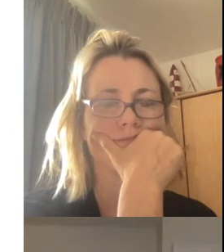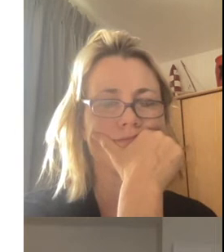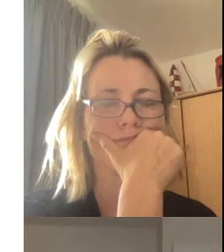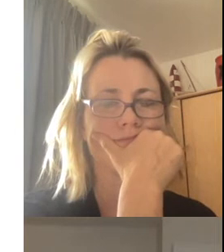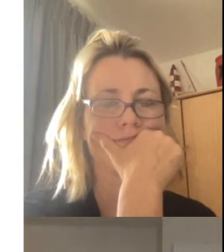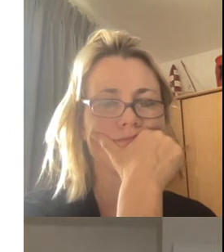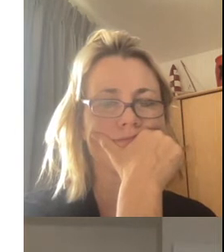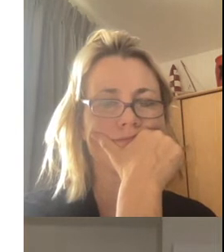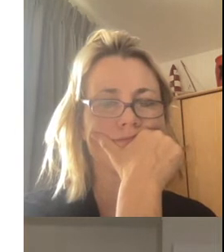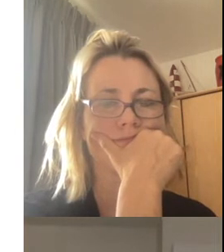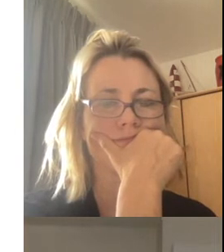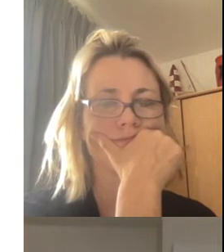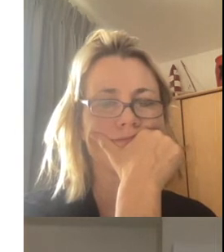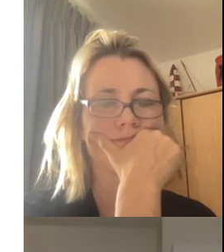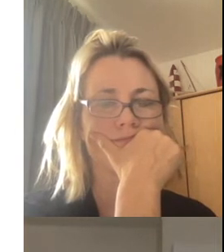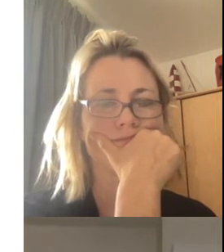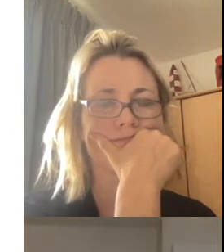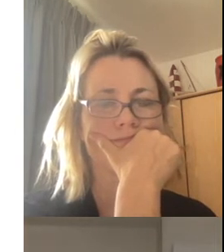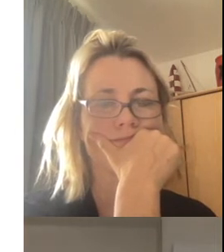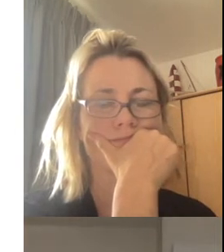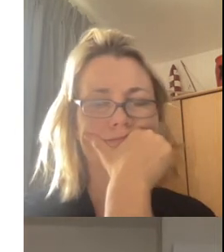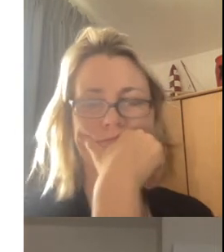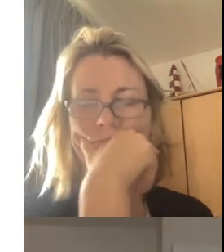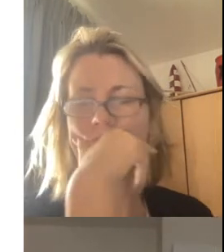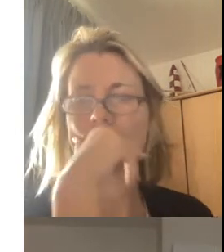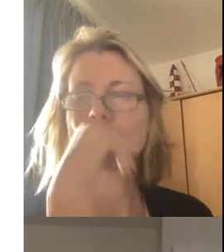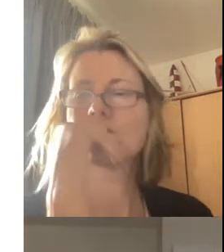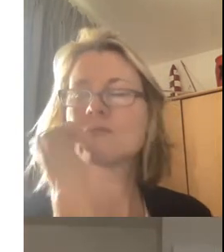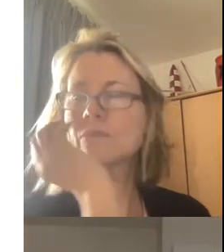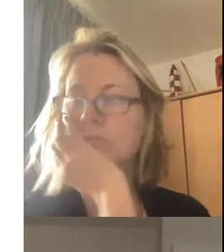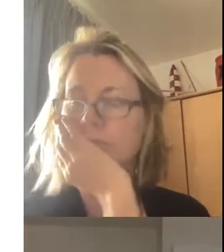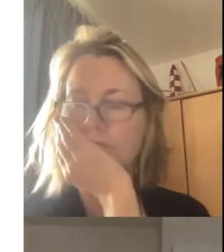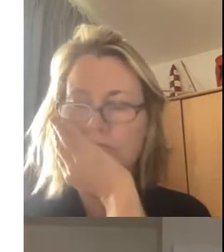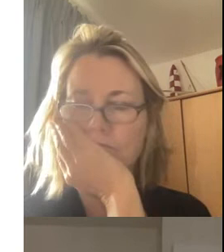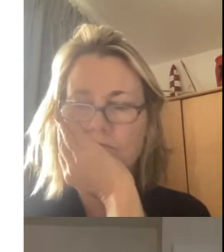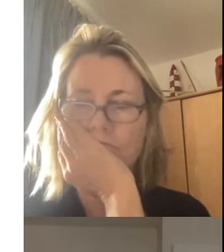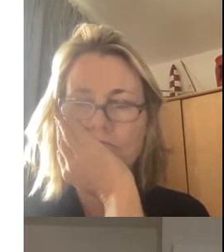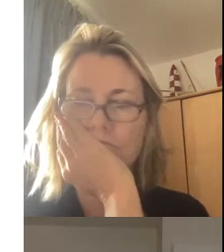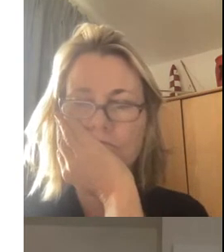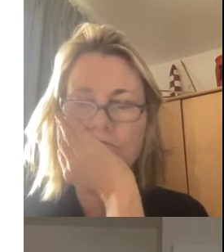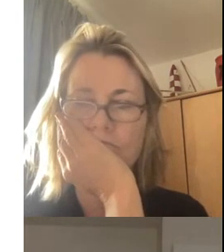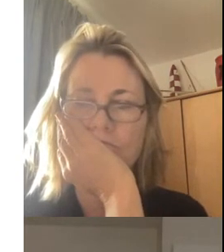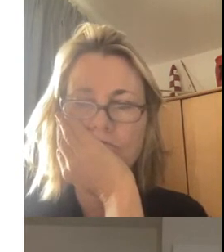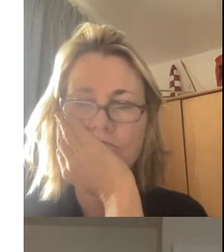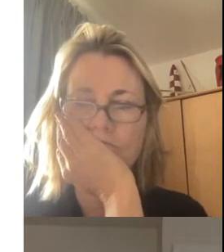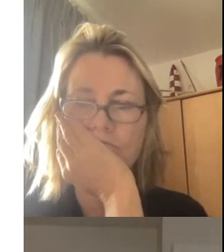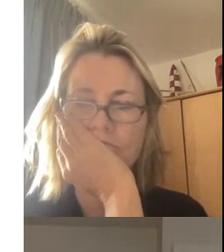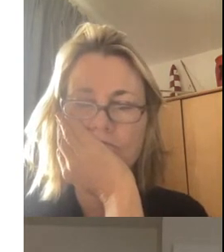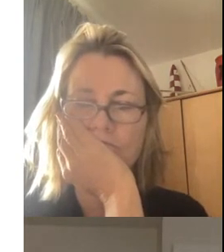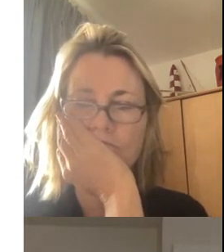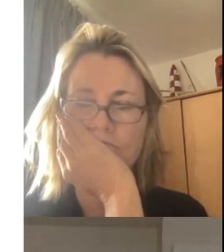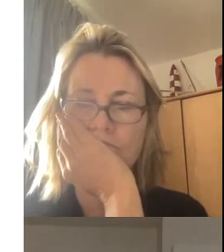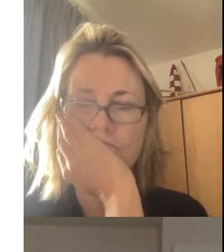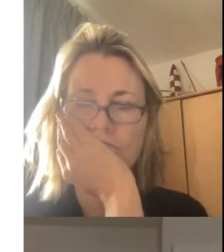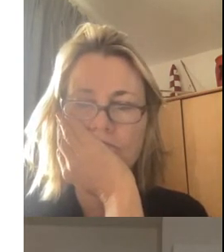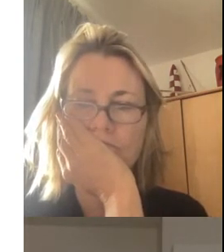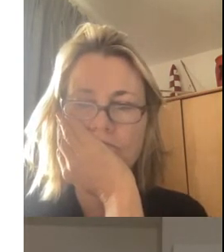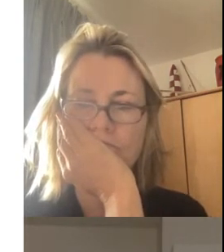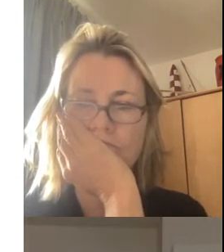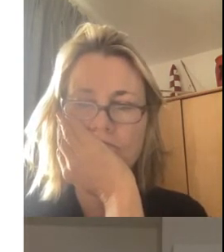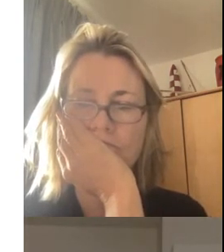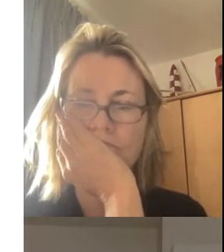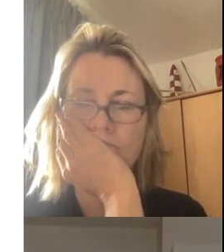is the focus currently of the waste exemption service and the focus of how users think about it, their mental model,